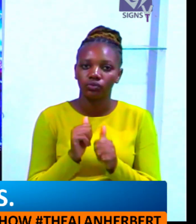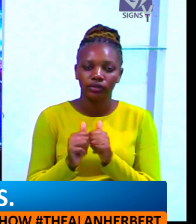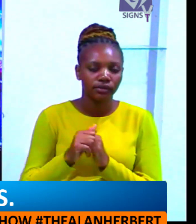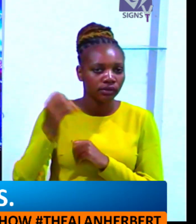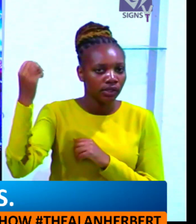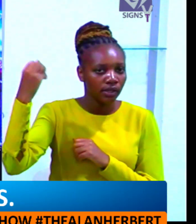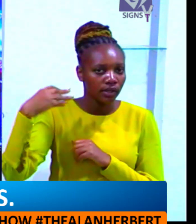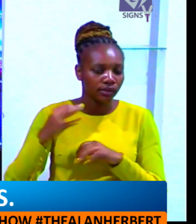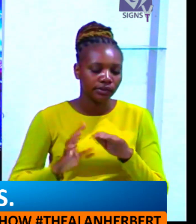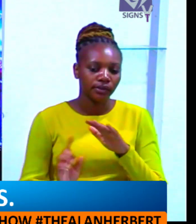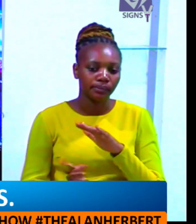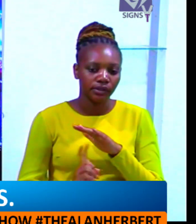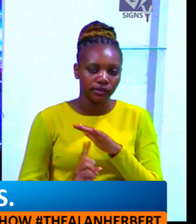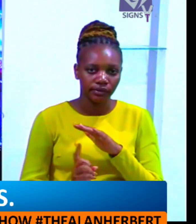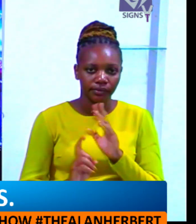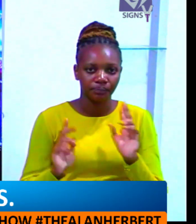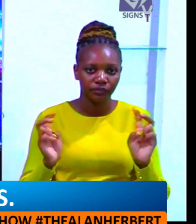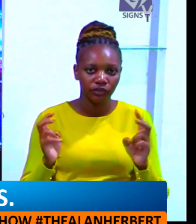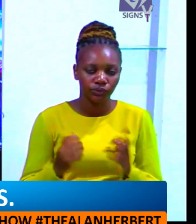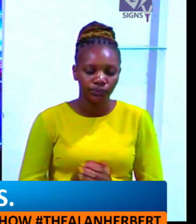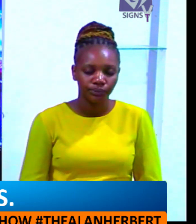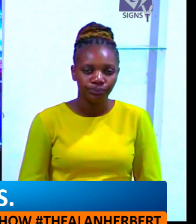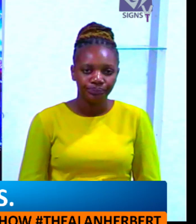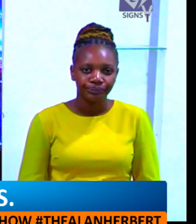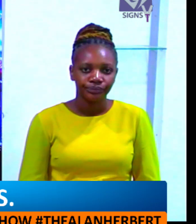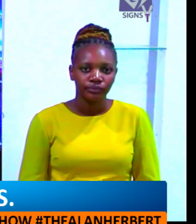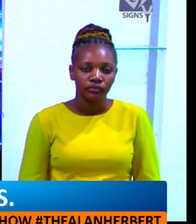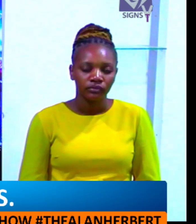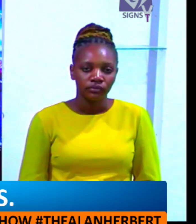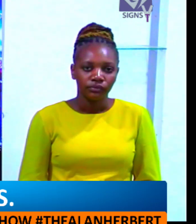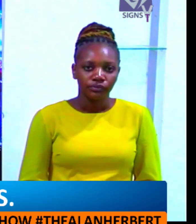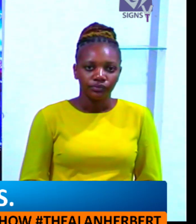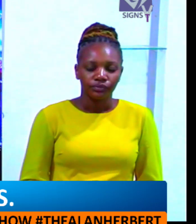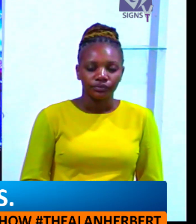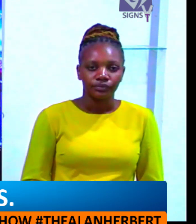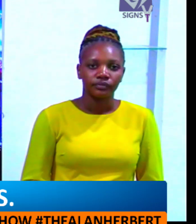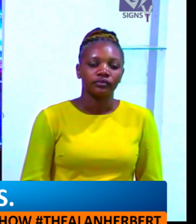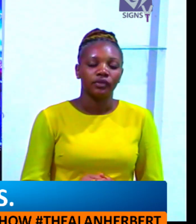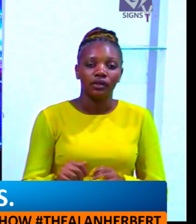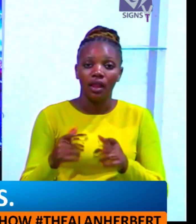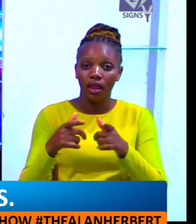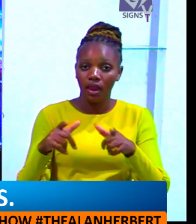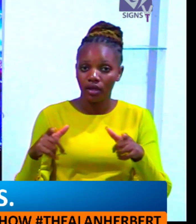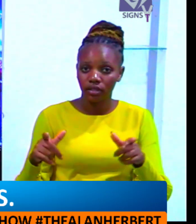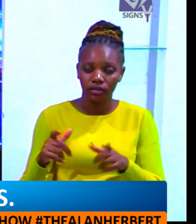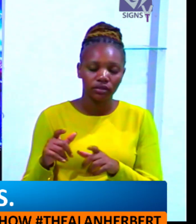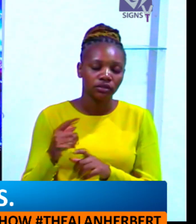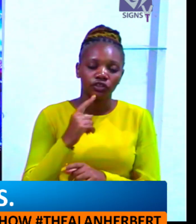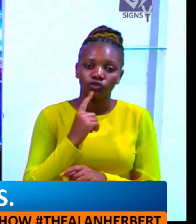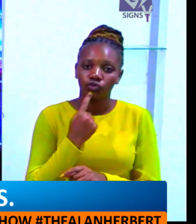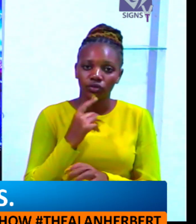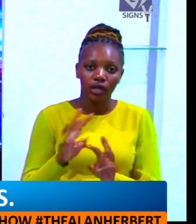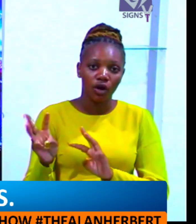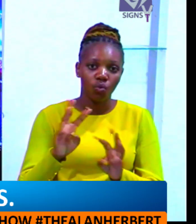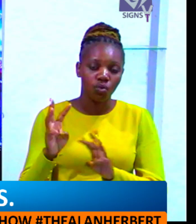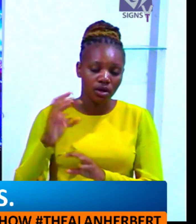Ministry intensifies probe into power outage. And the Lake Turkana wind power farm will remain